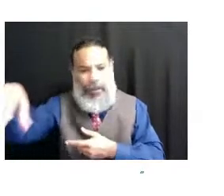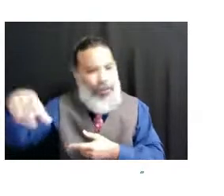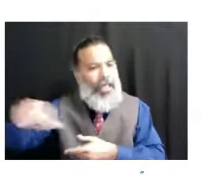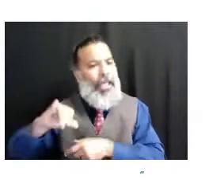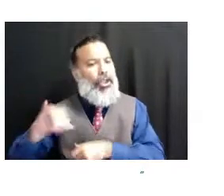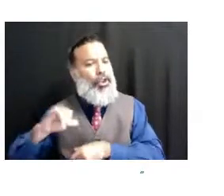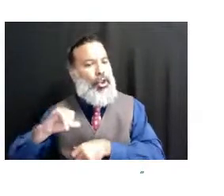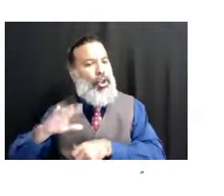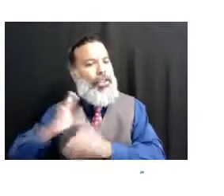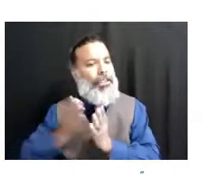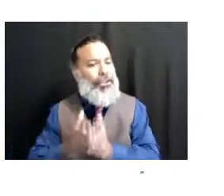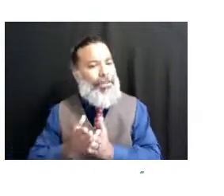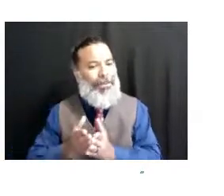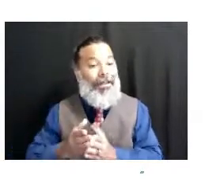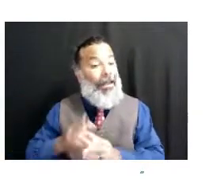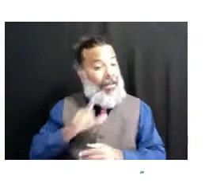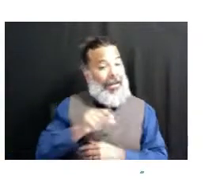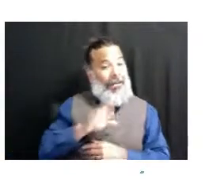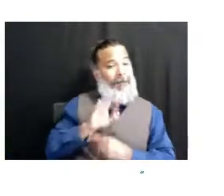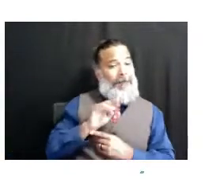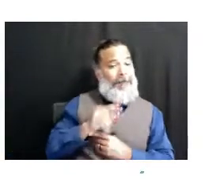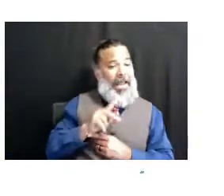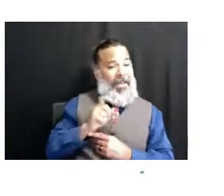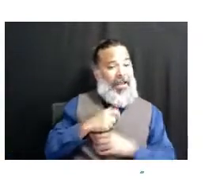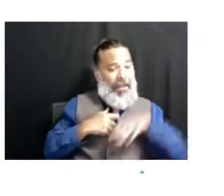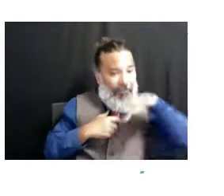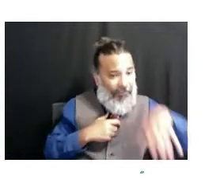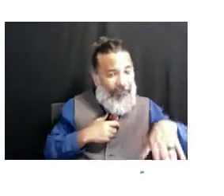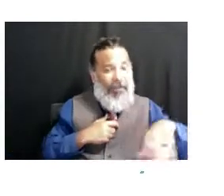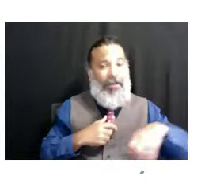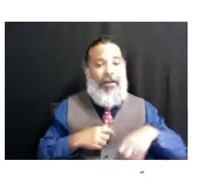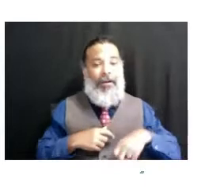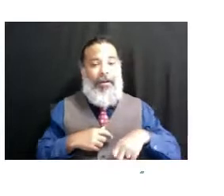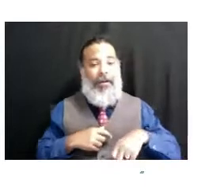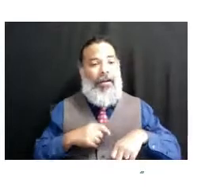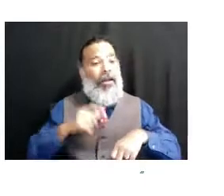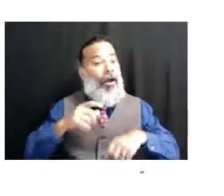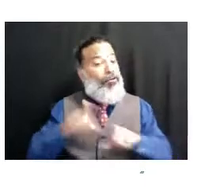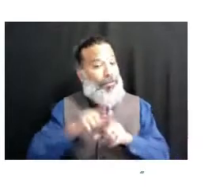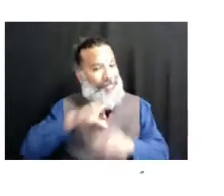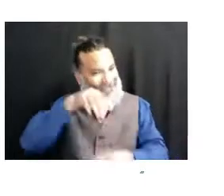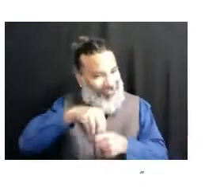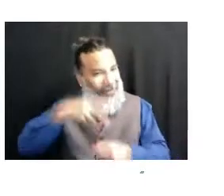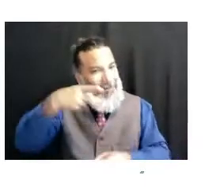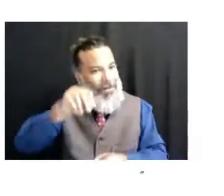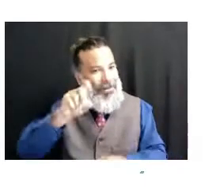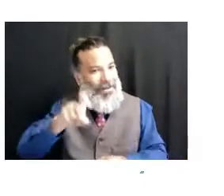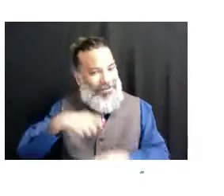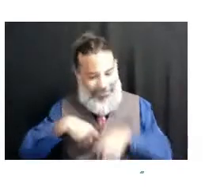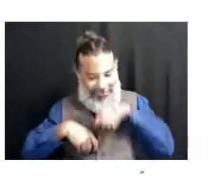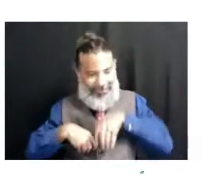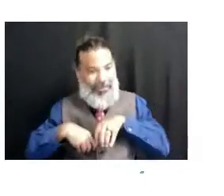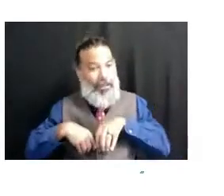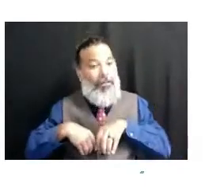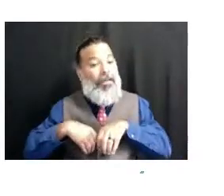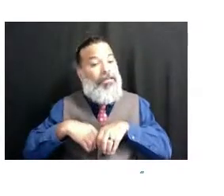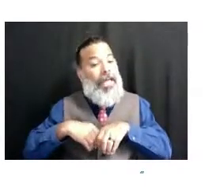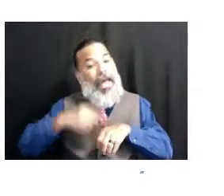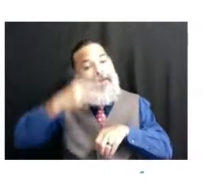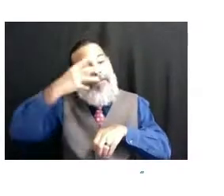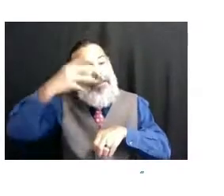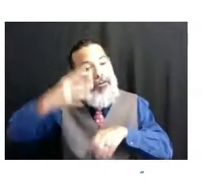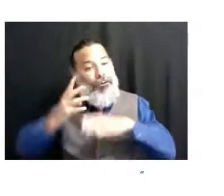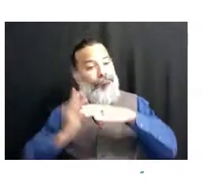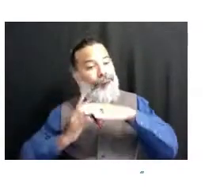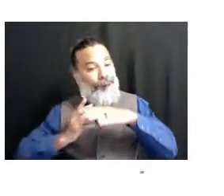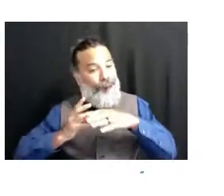ships. They needed a bank, and they needed a post office. They needed a customs office. And